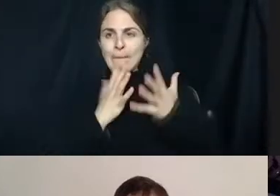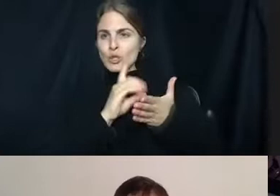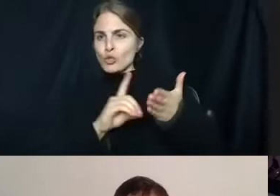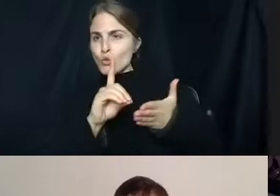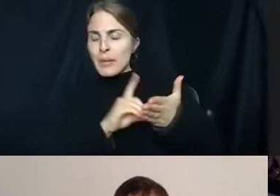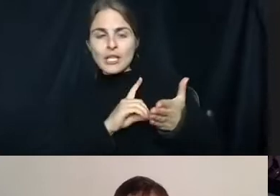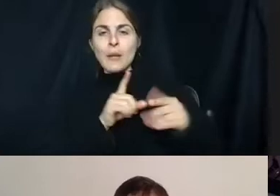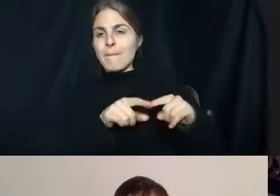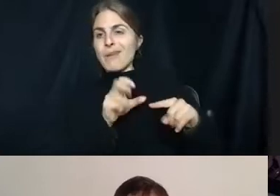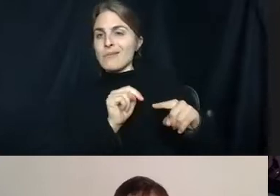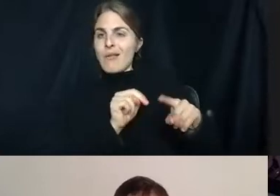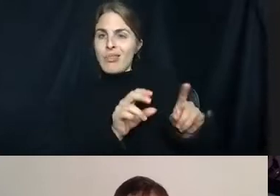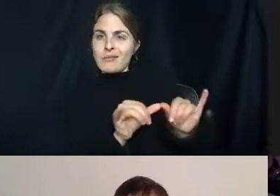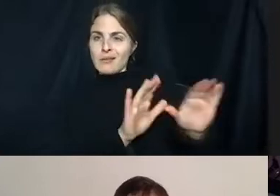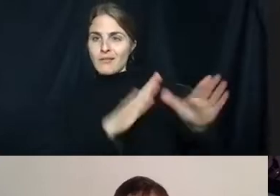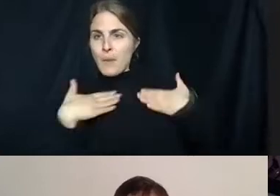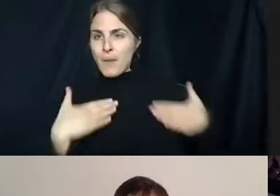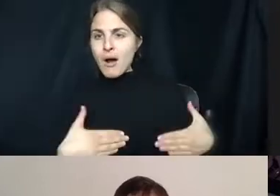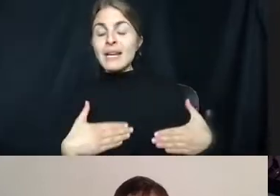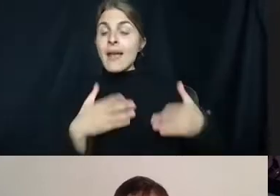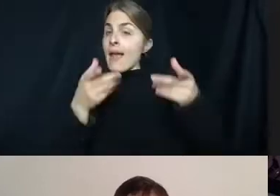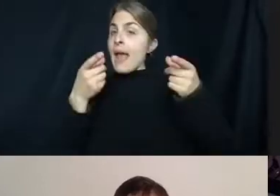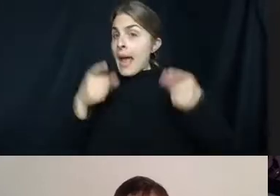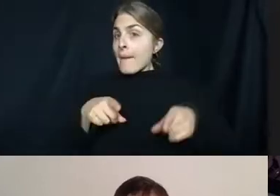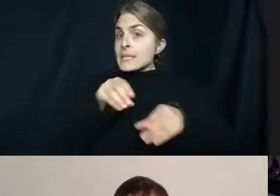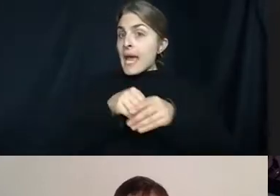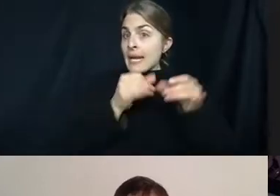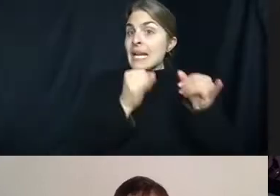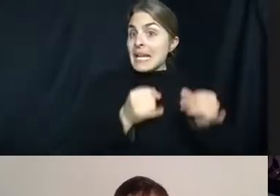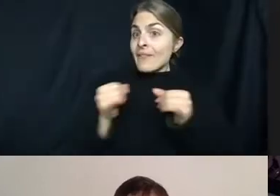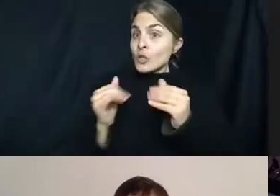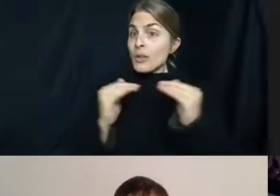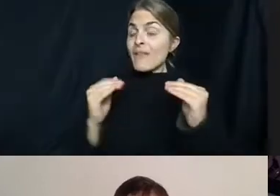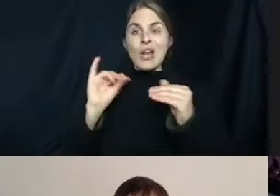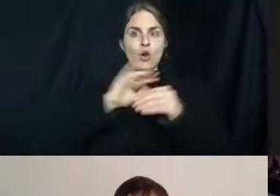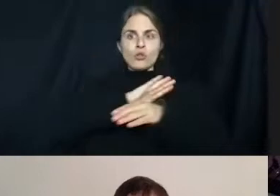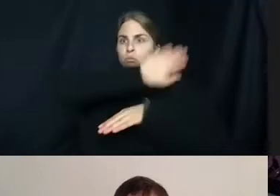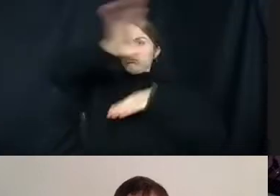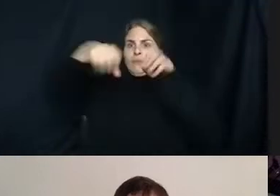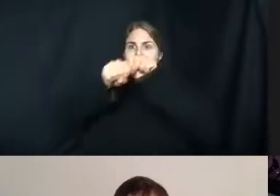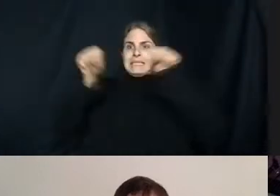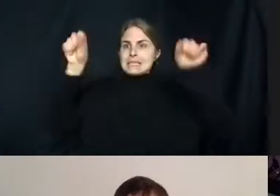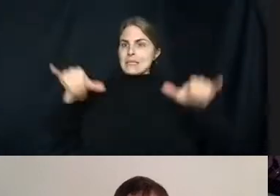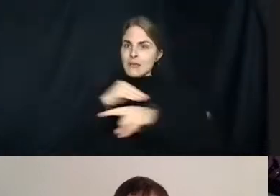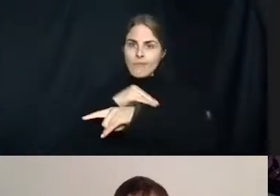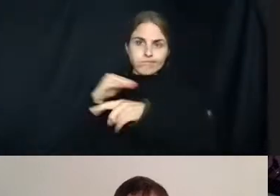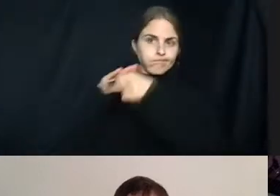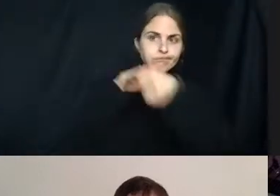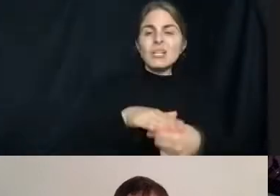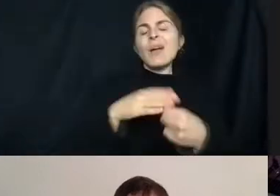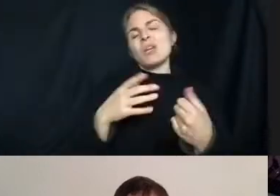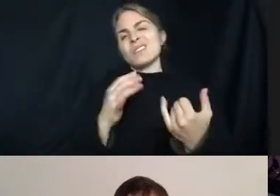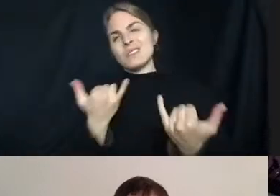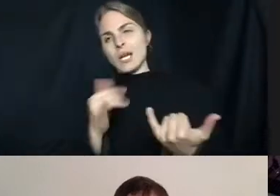And that happens at an individual level as well as like an institutional and a systemic level. So, you know, of course, today we're talking about